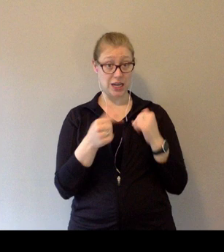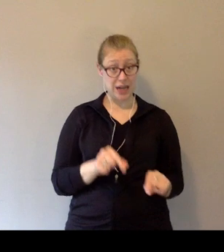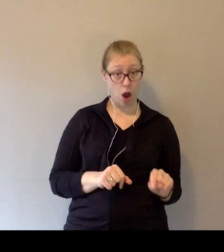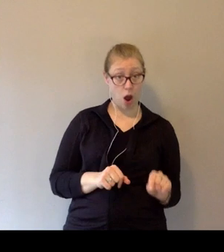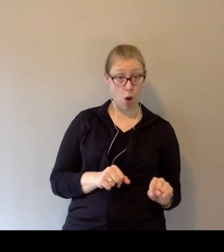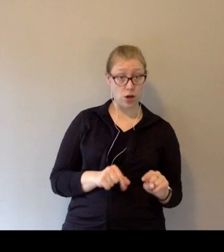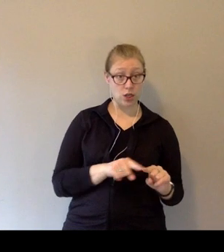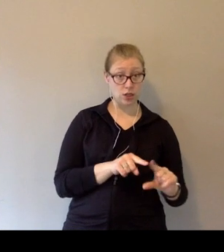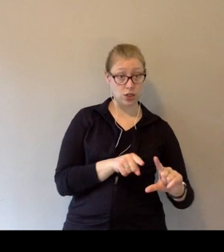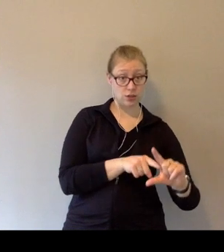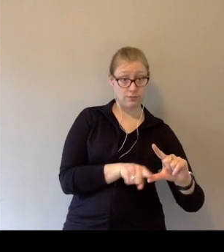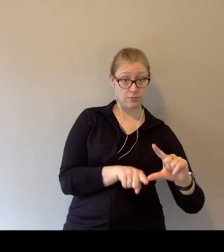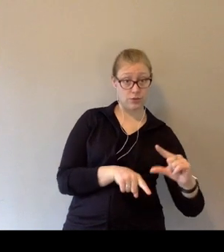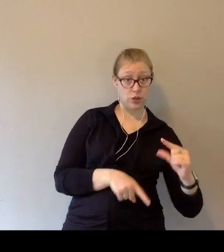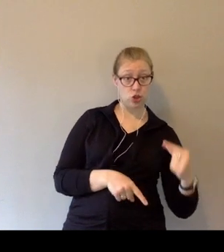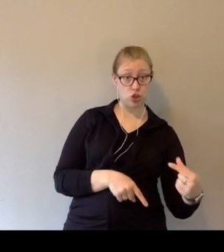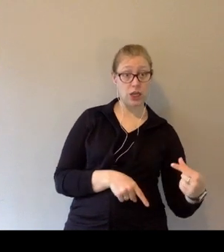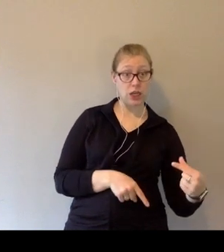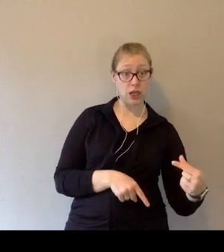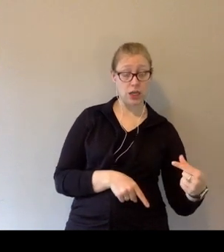here. So